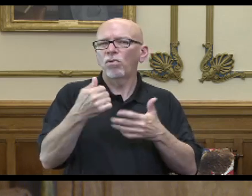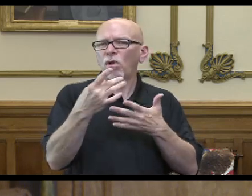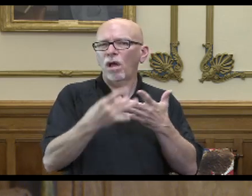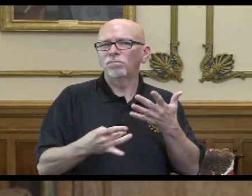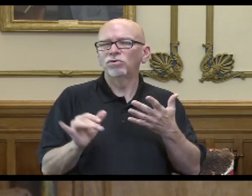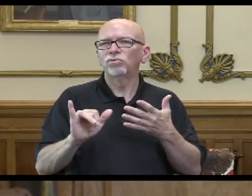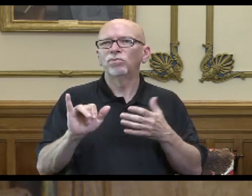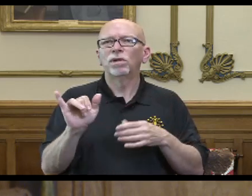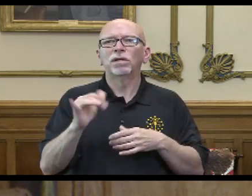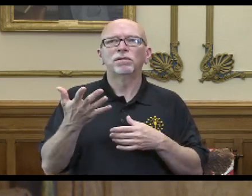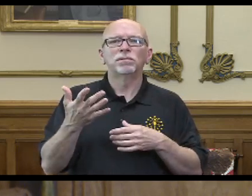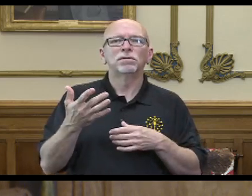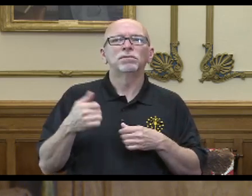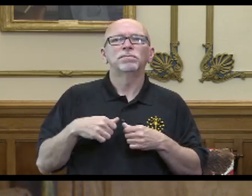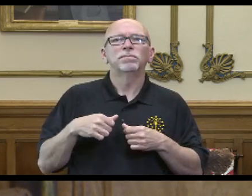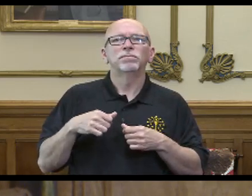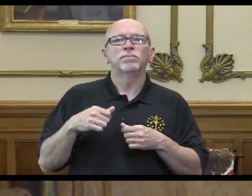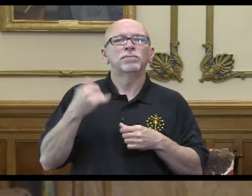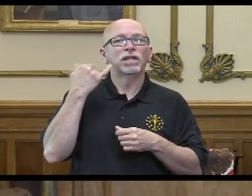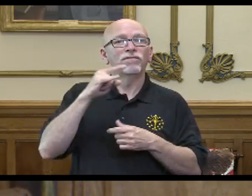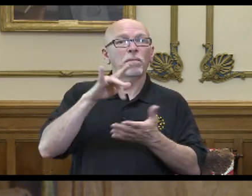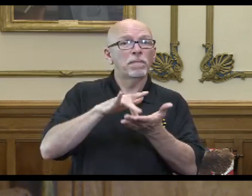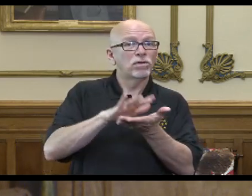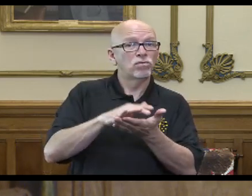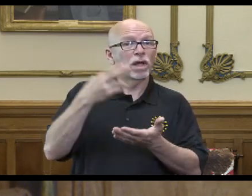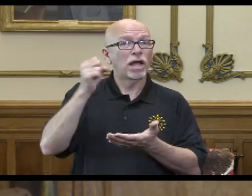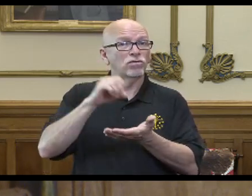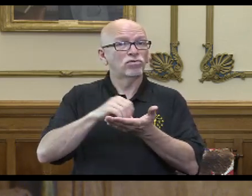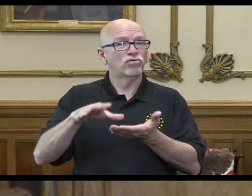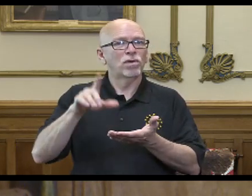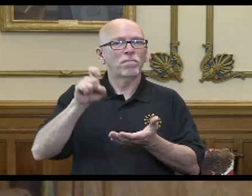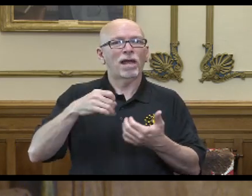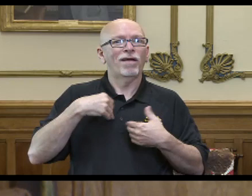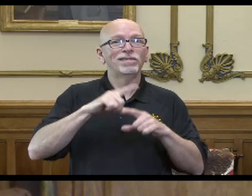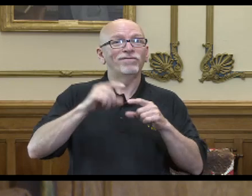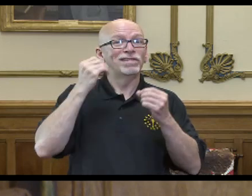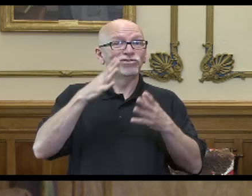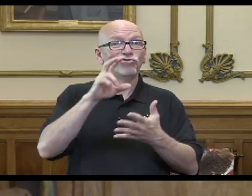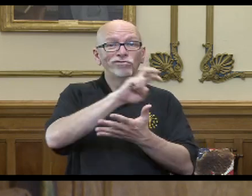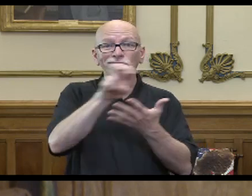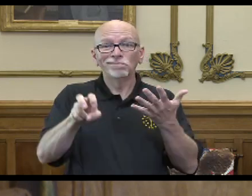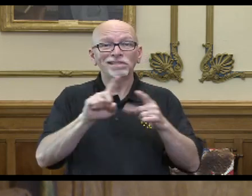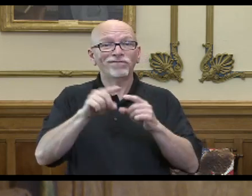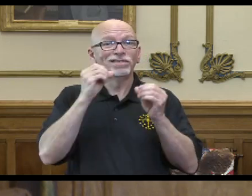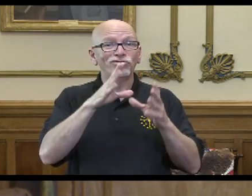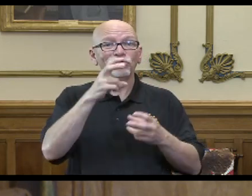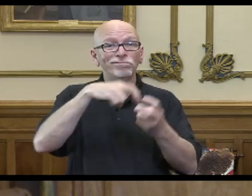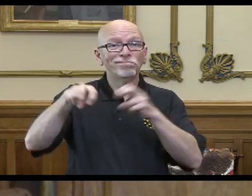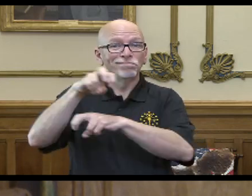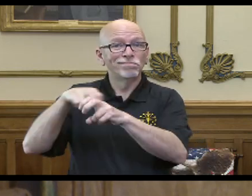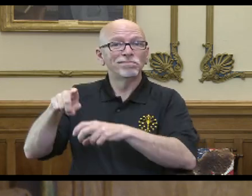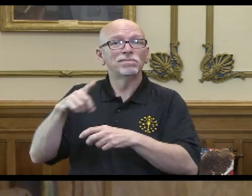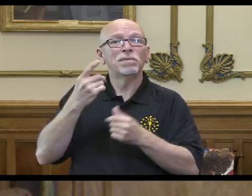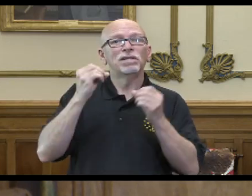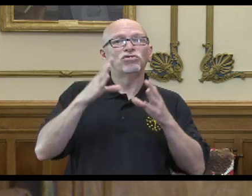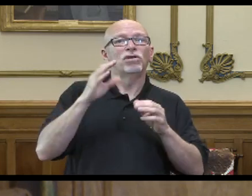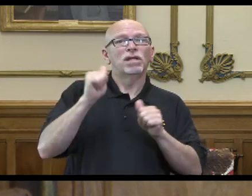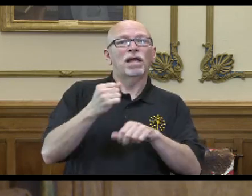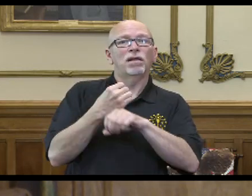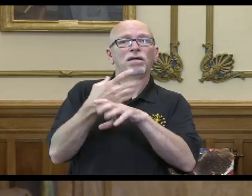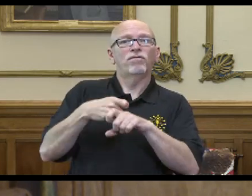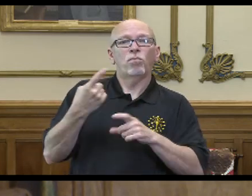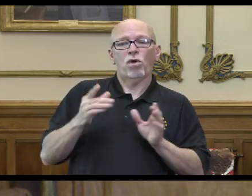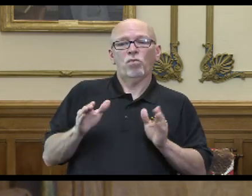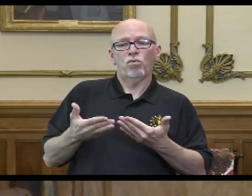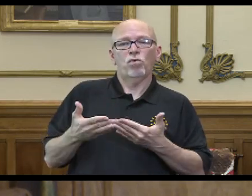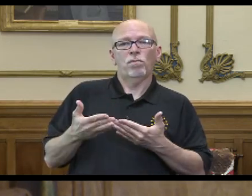where, even though junior high and high school students need to have different teachers, potentially a teacher could teach virtually from another room, but